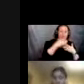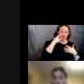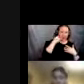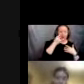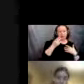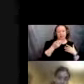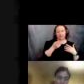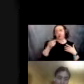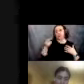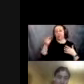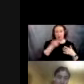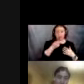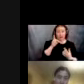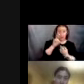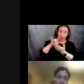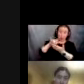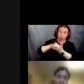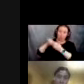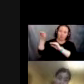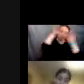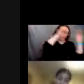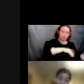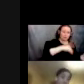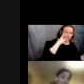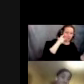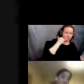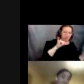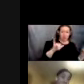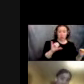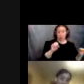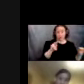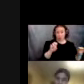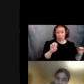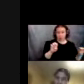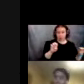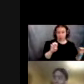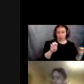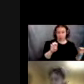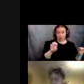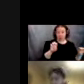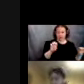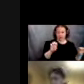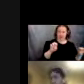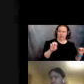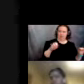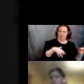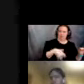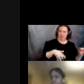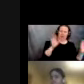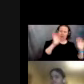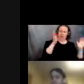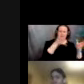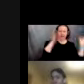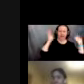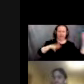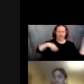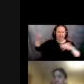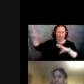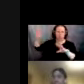York and then moved to California. Well, Yone abandoned his family and moved back to Japan, and Leonie,